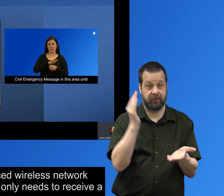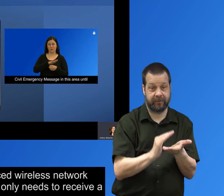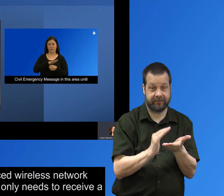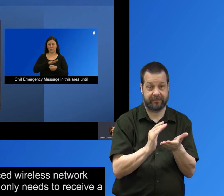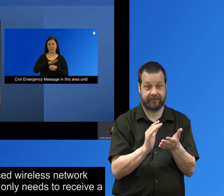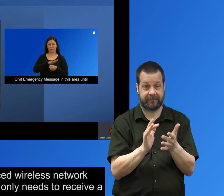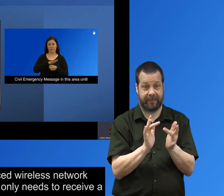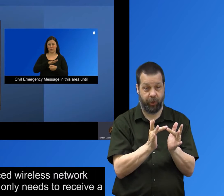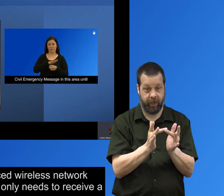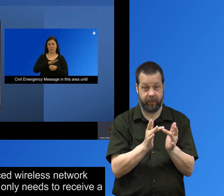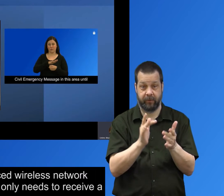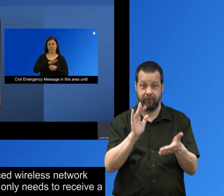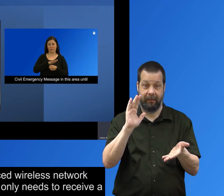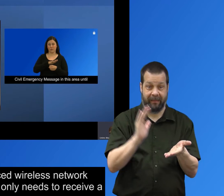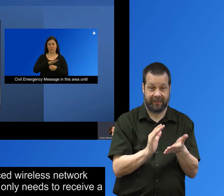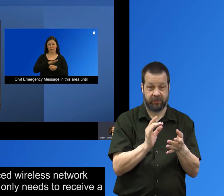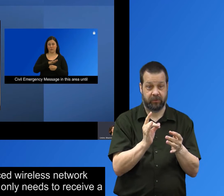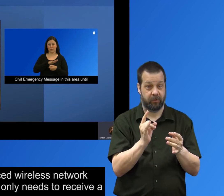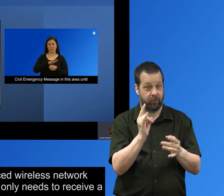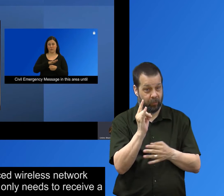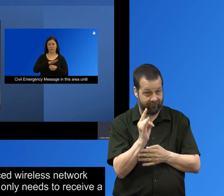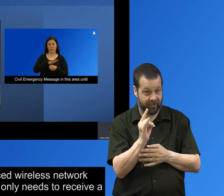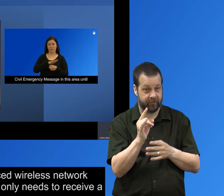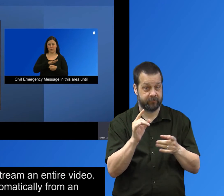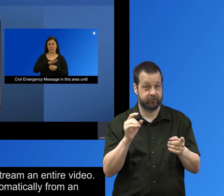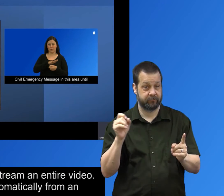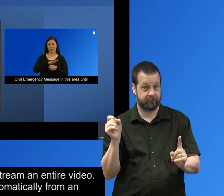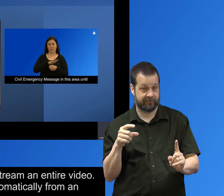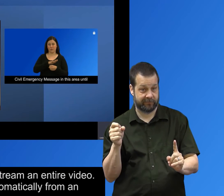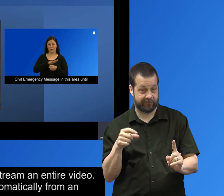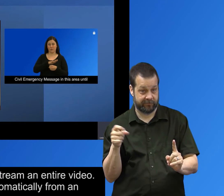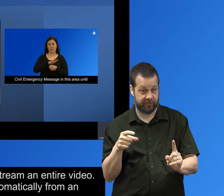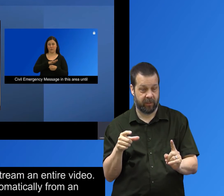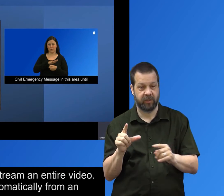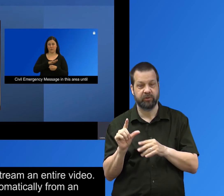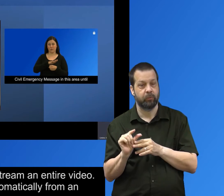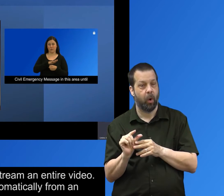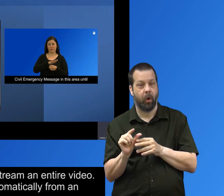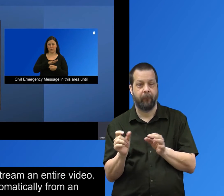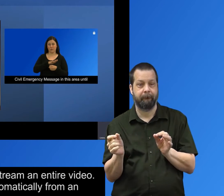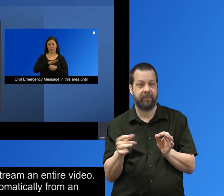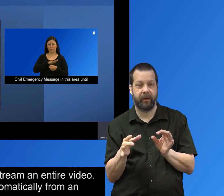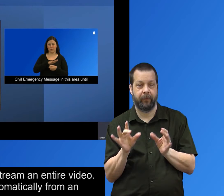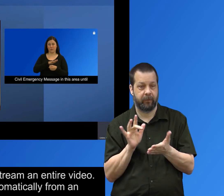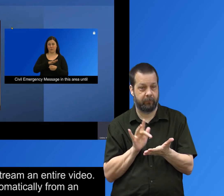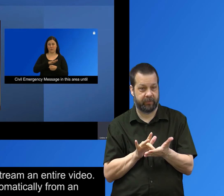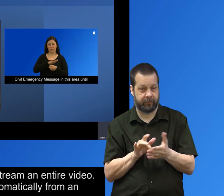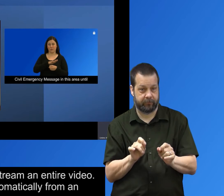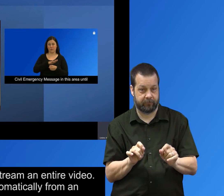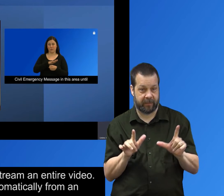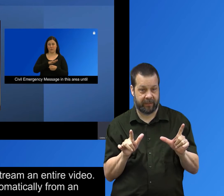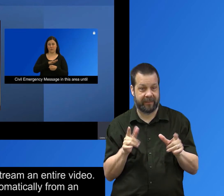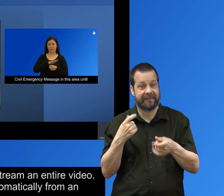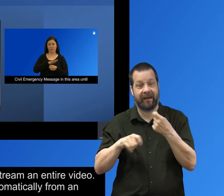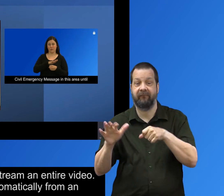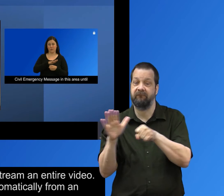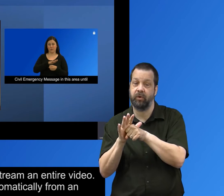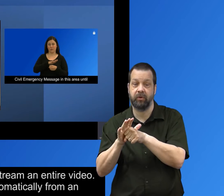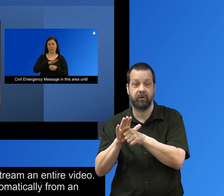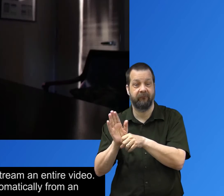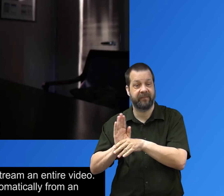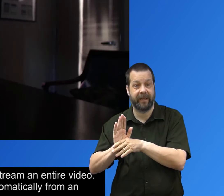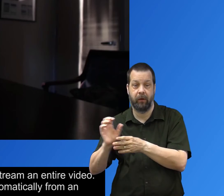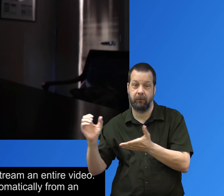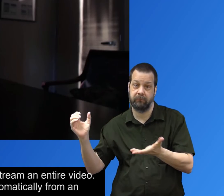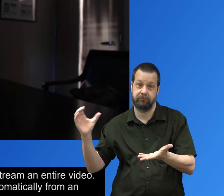network capacity. This means that the system only needs to receive a trigger of a few bytes rather than to stream an entire